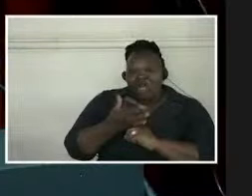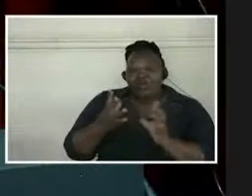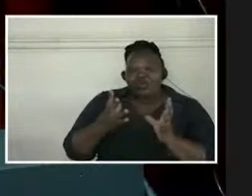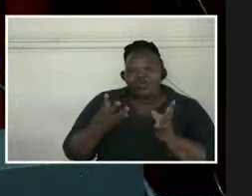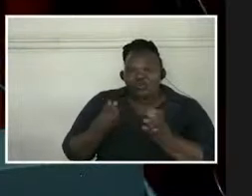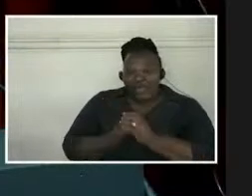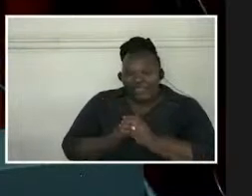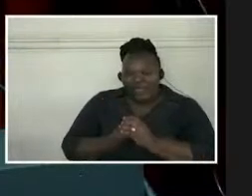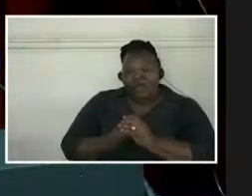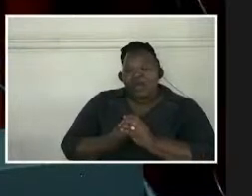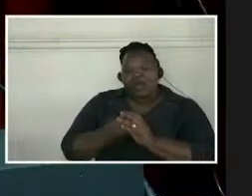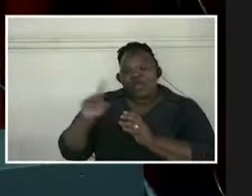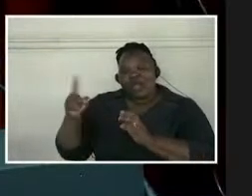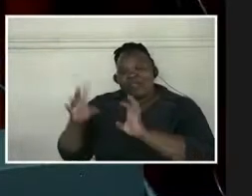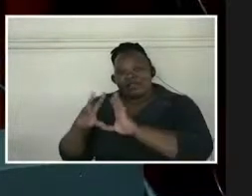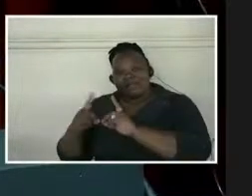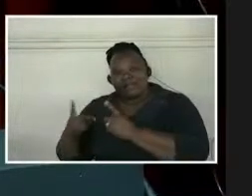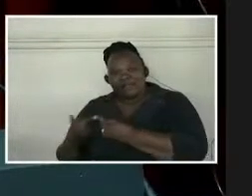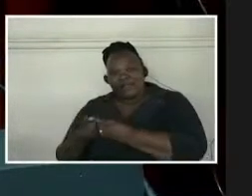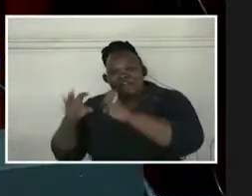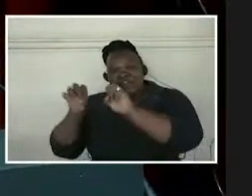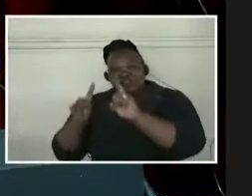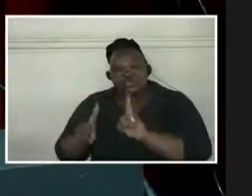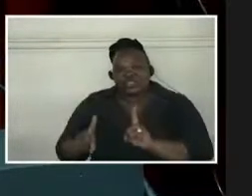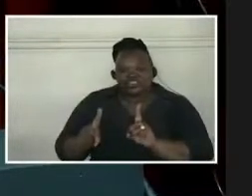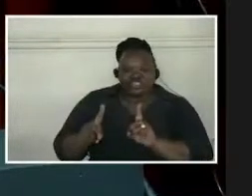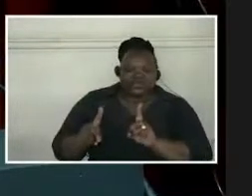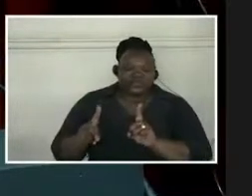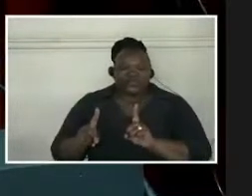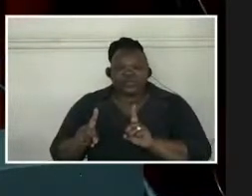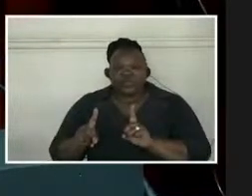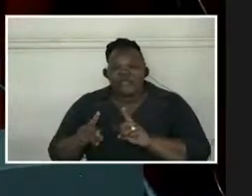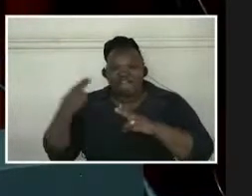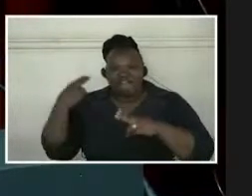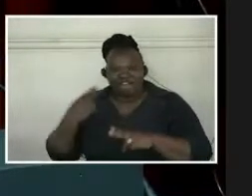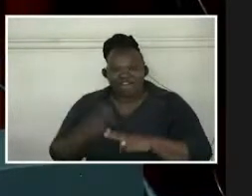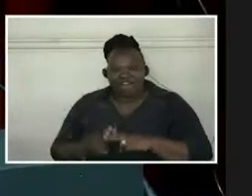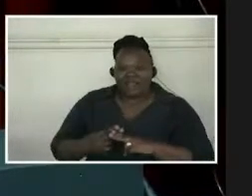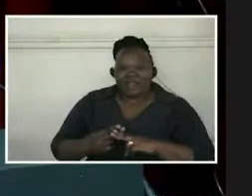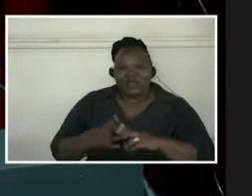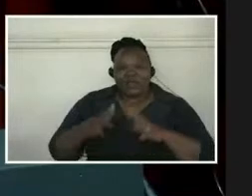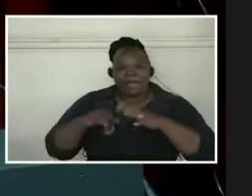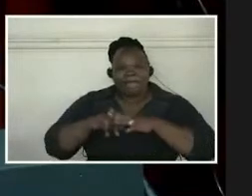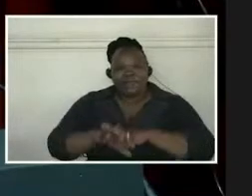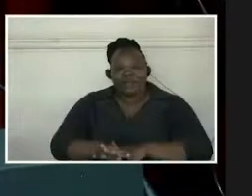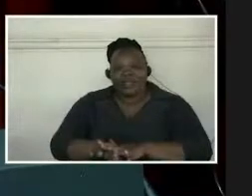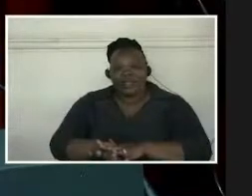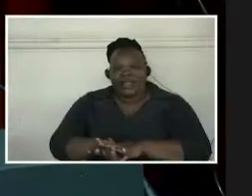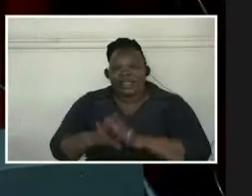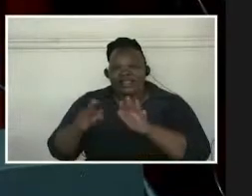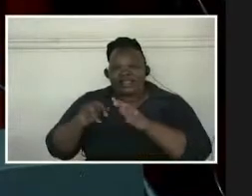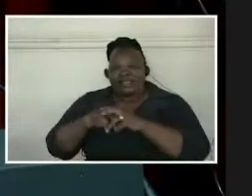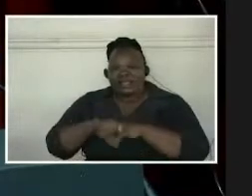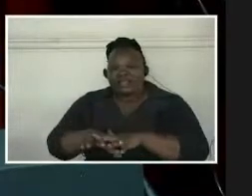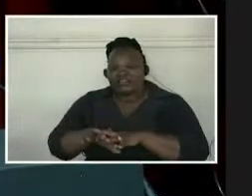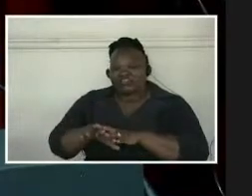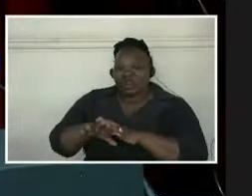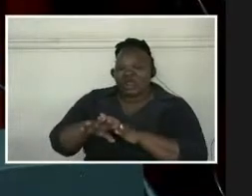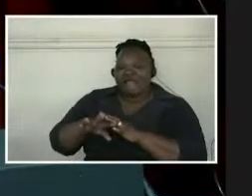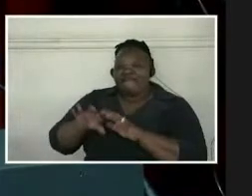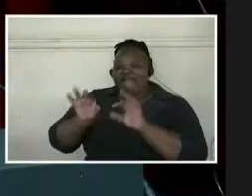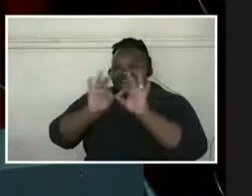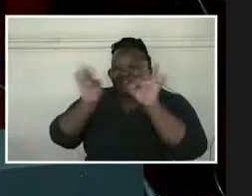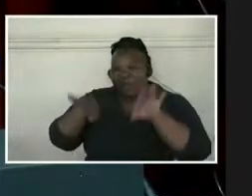counterpart in the department of education we have finalized the implementation of the integrated strategic